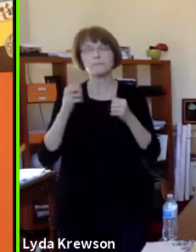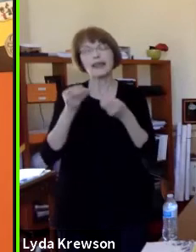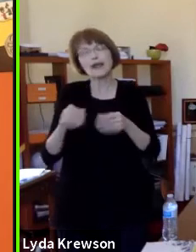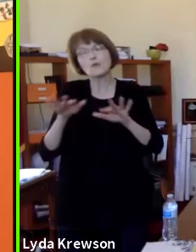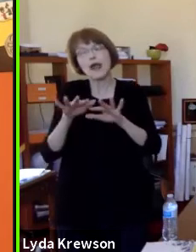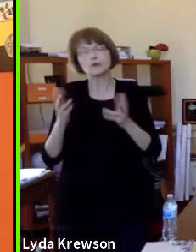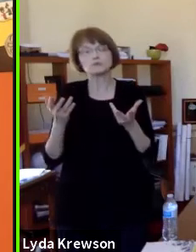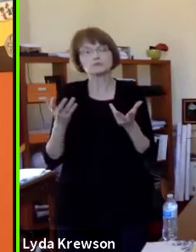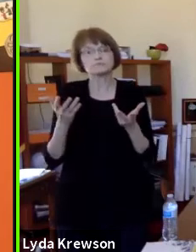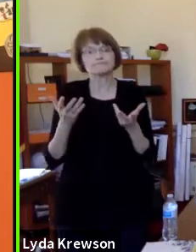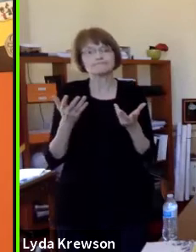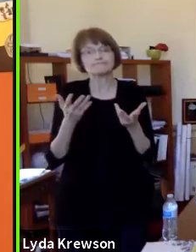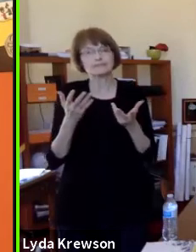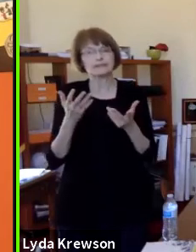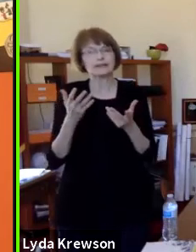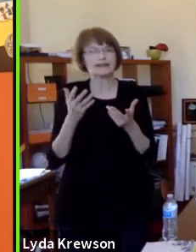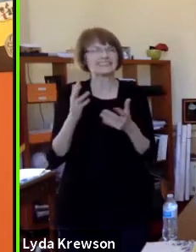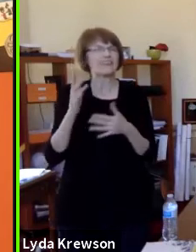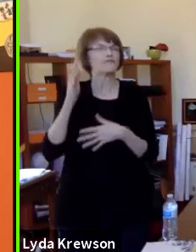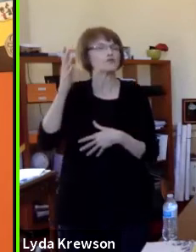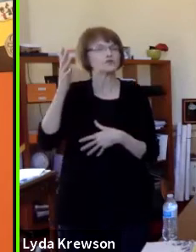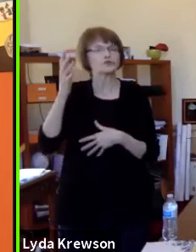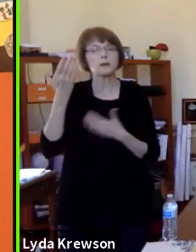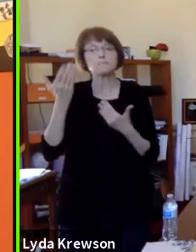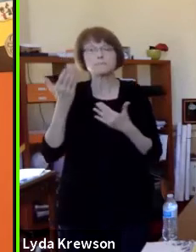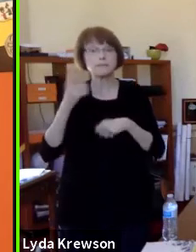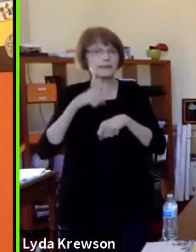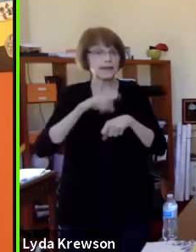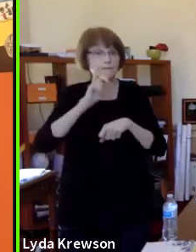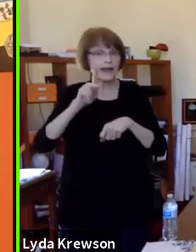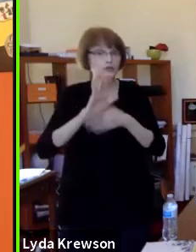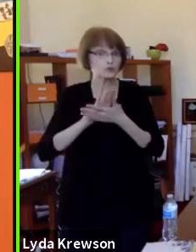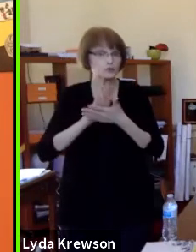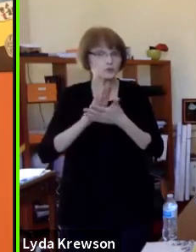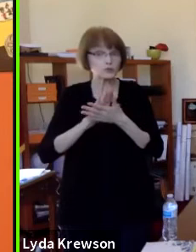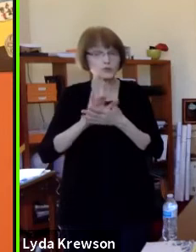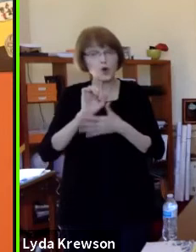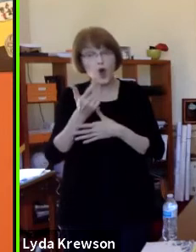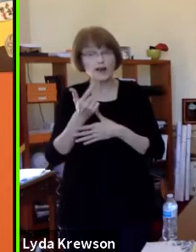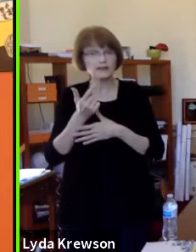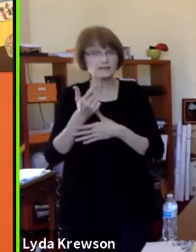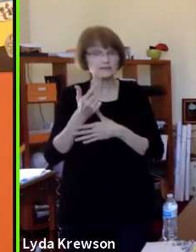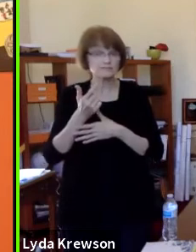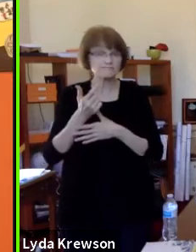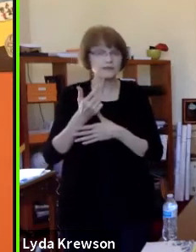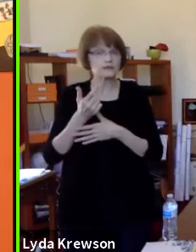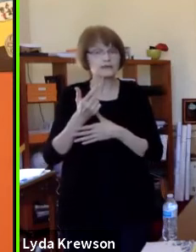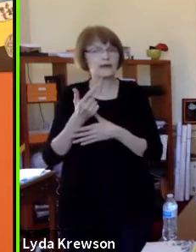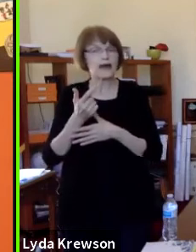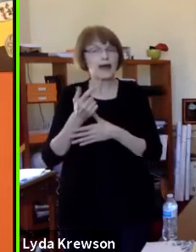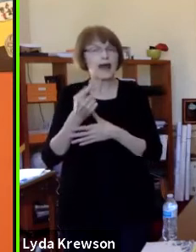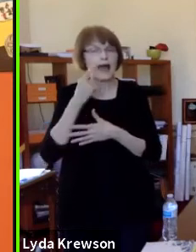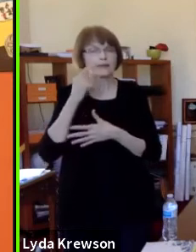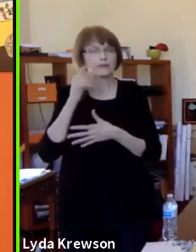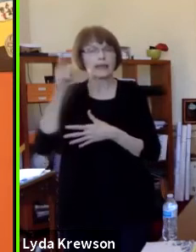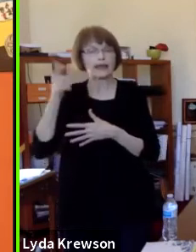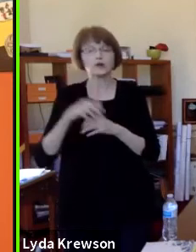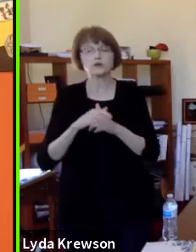Playgrounds, I think that's a little ways off. Maybe by the time you go back to school, maybe before that, but I think playgrounds are a little ways off.